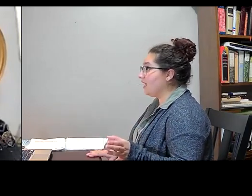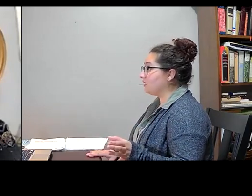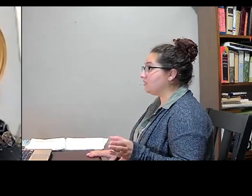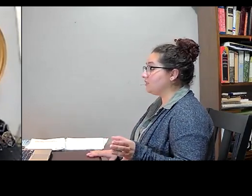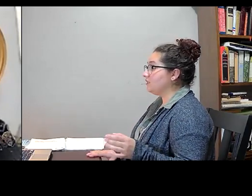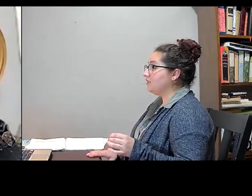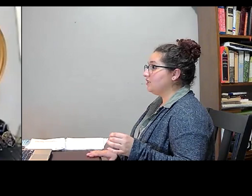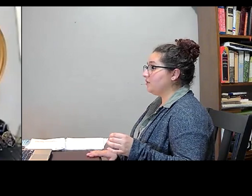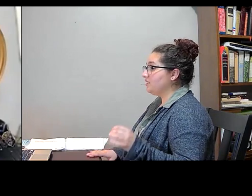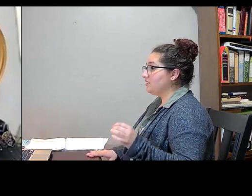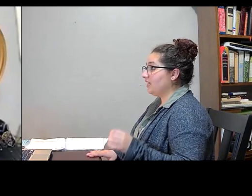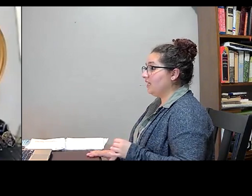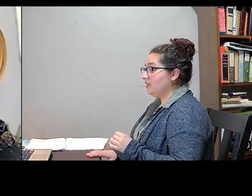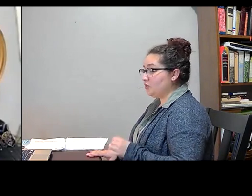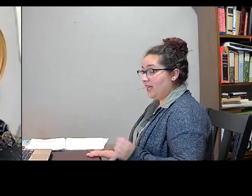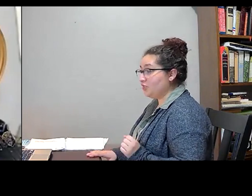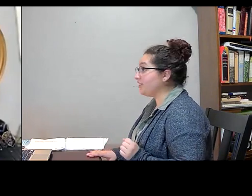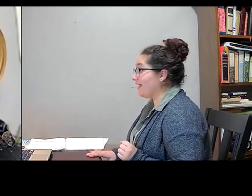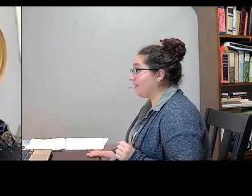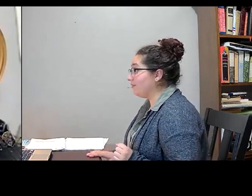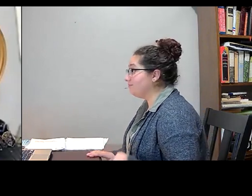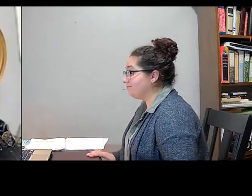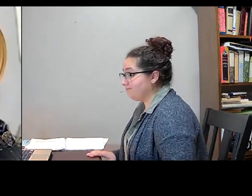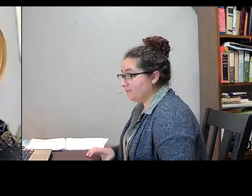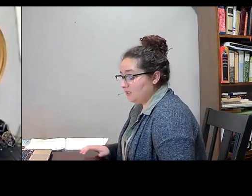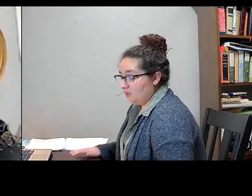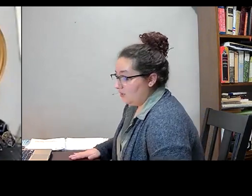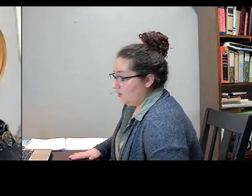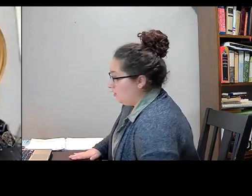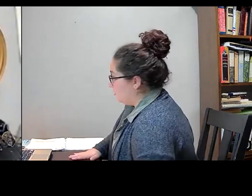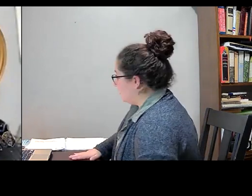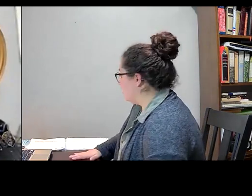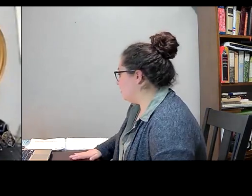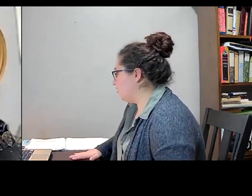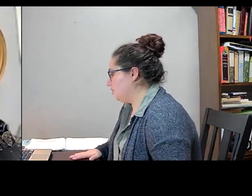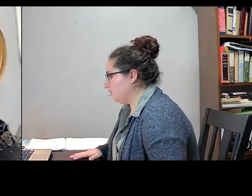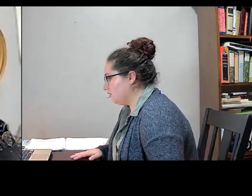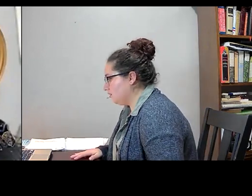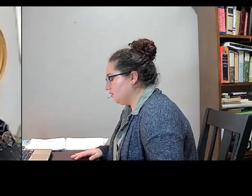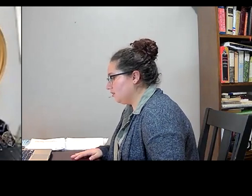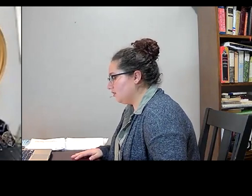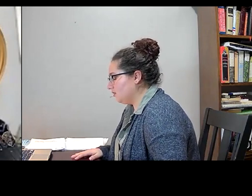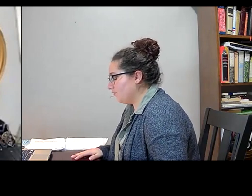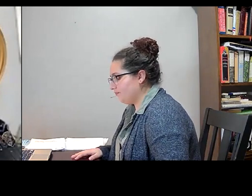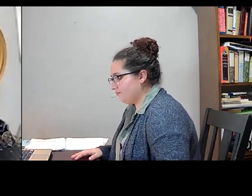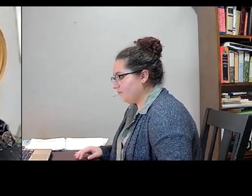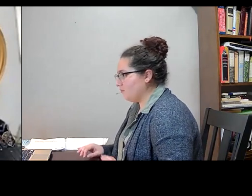the end. What a tragic death. At least she already had a plot picked out.